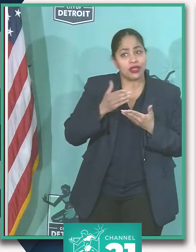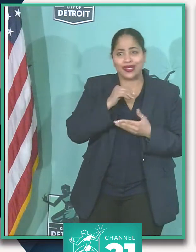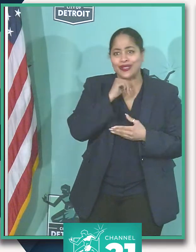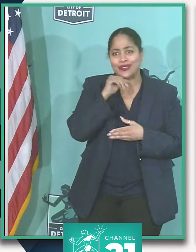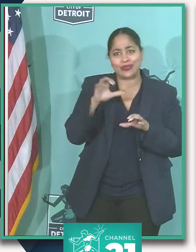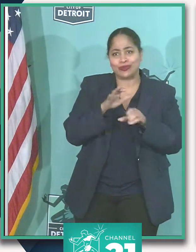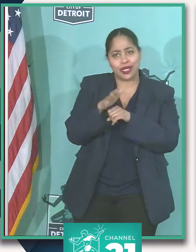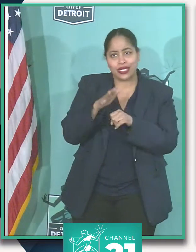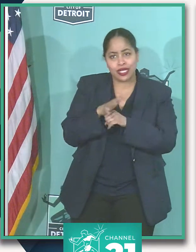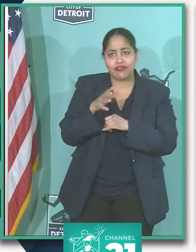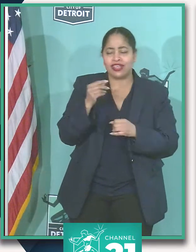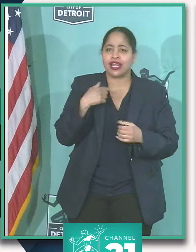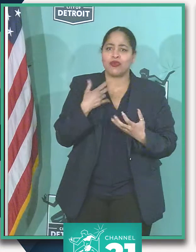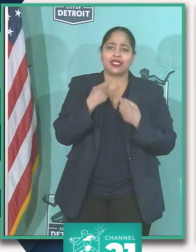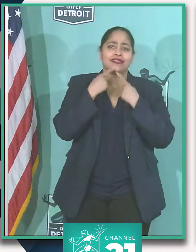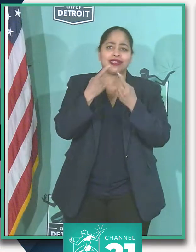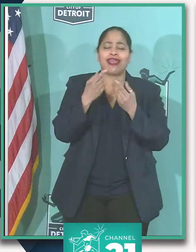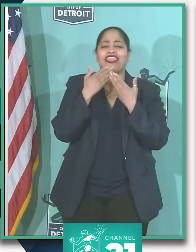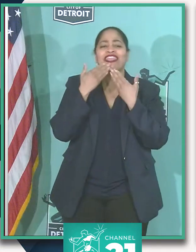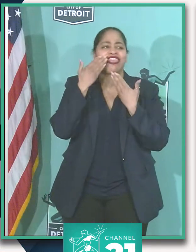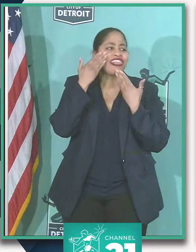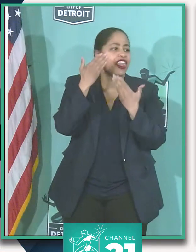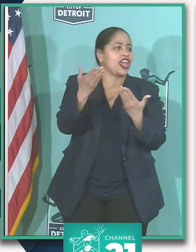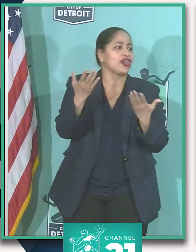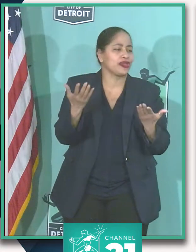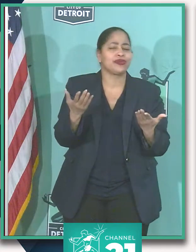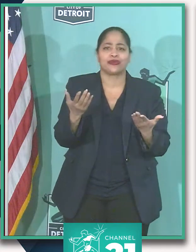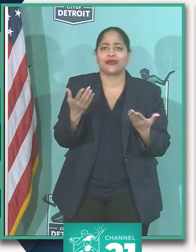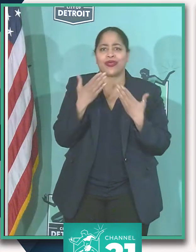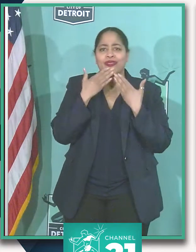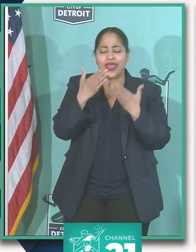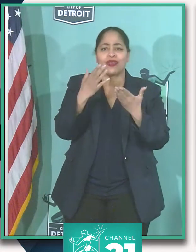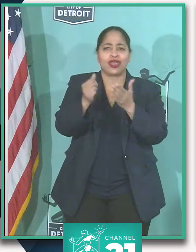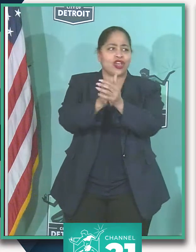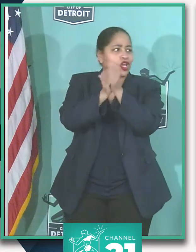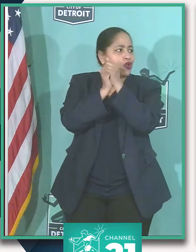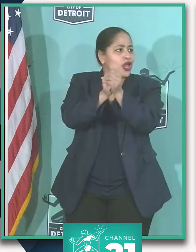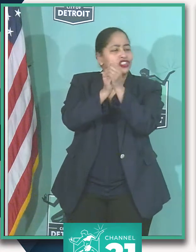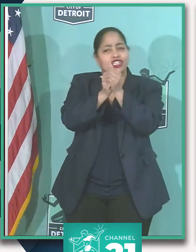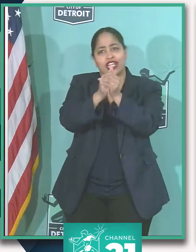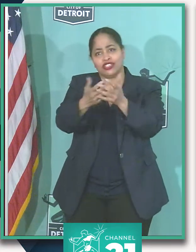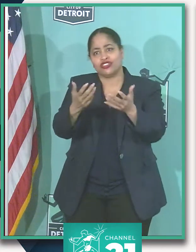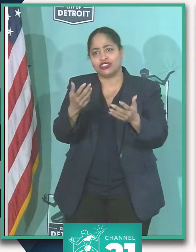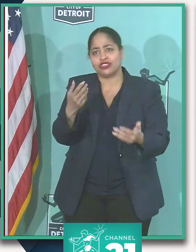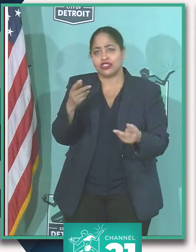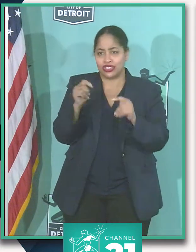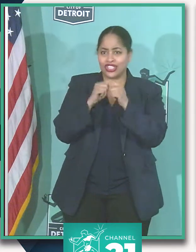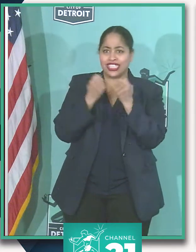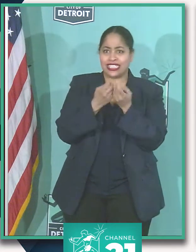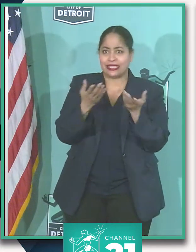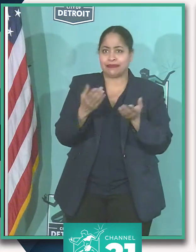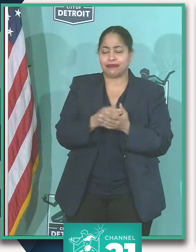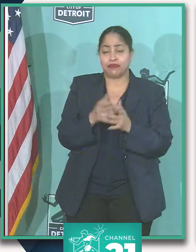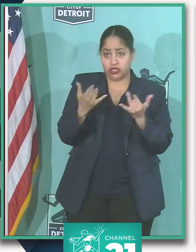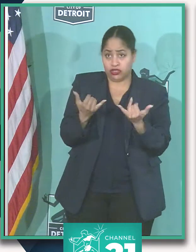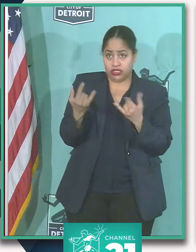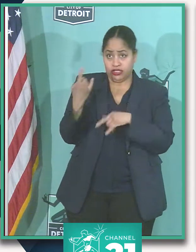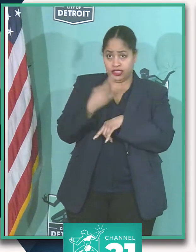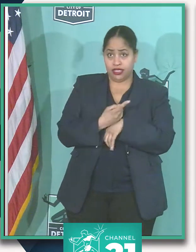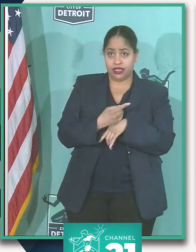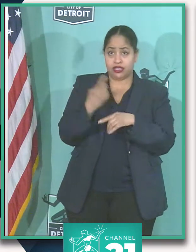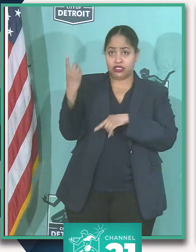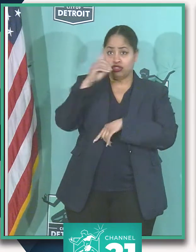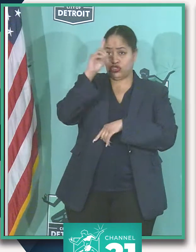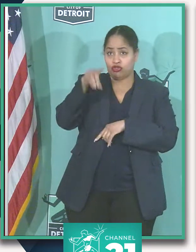do enough of and just say thank you and congratulations to the team. Today, the Detroit